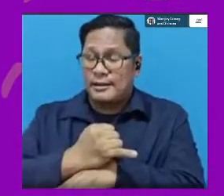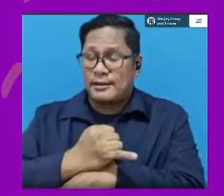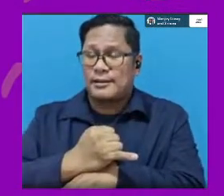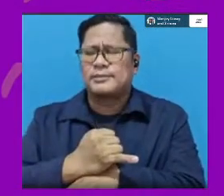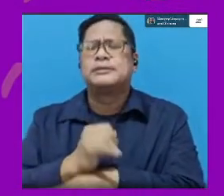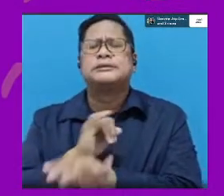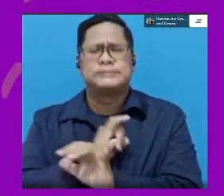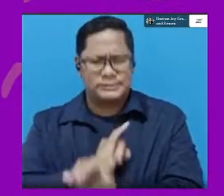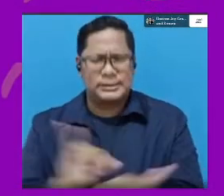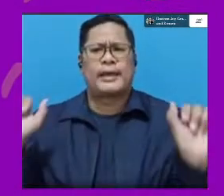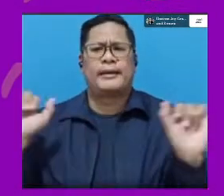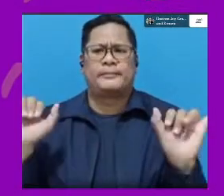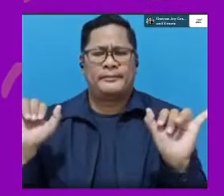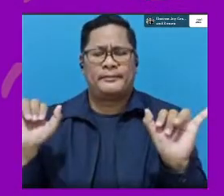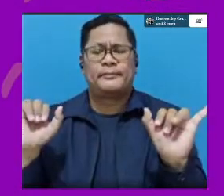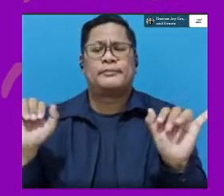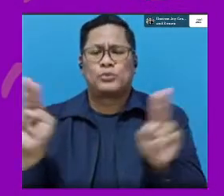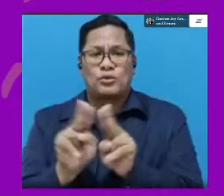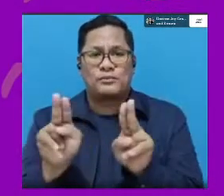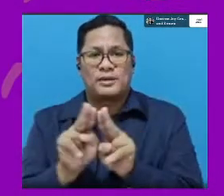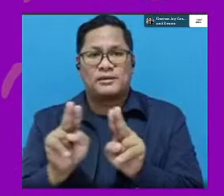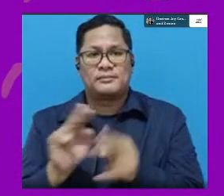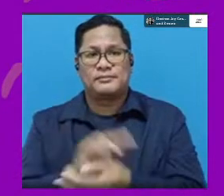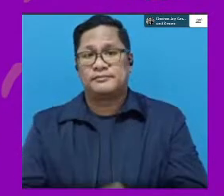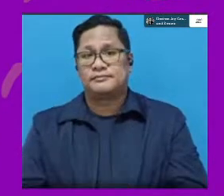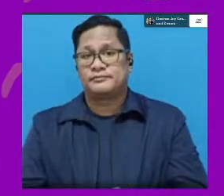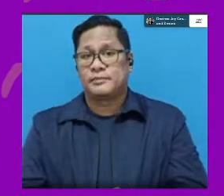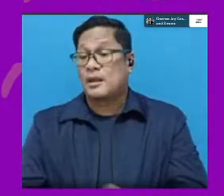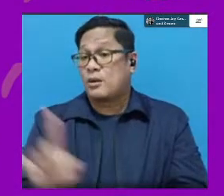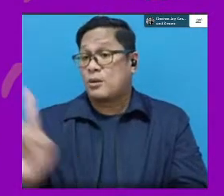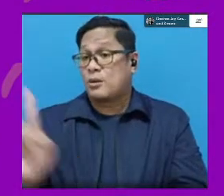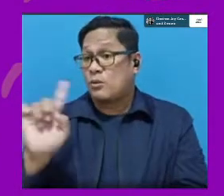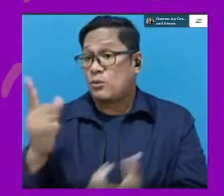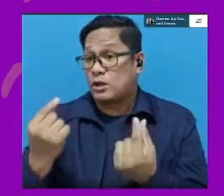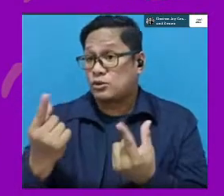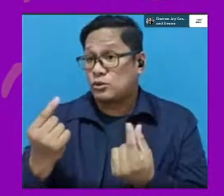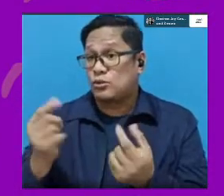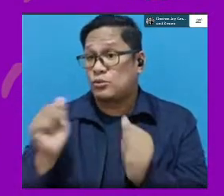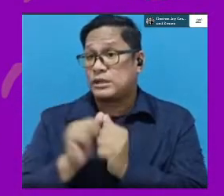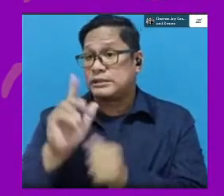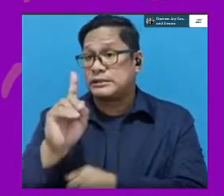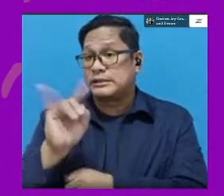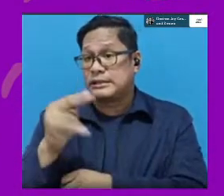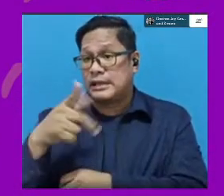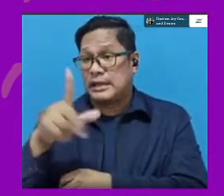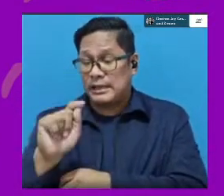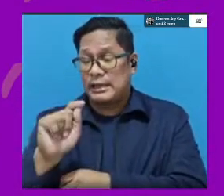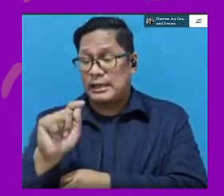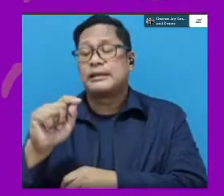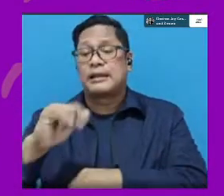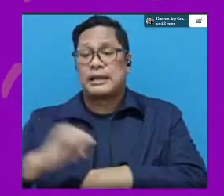almost normal. So what we did with Dinagat Island is we restricted